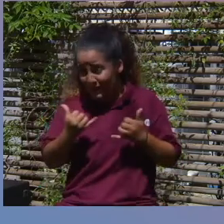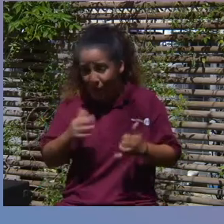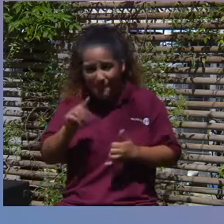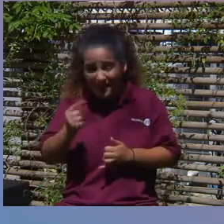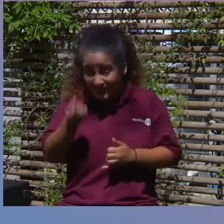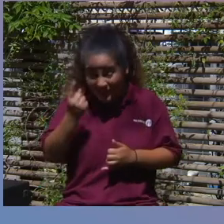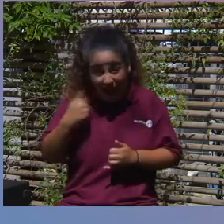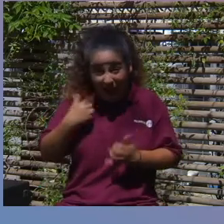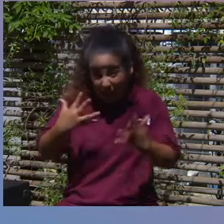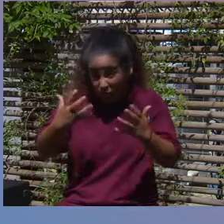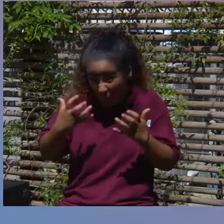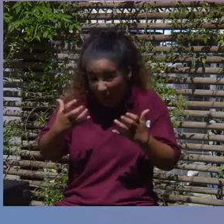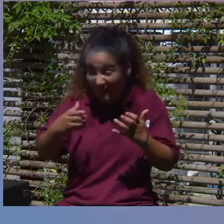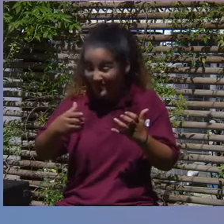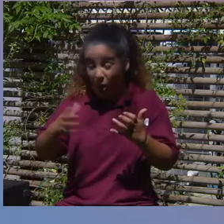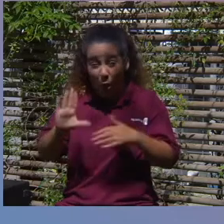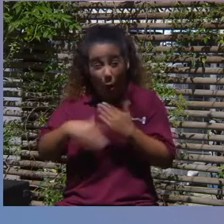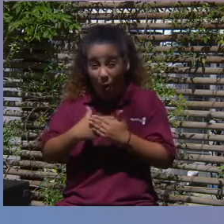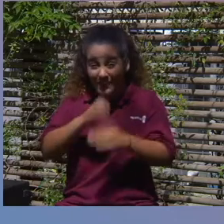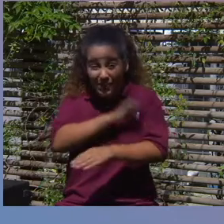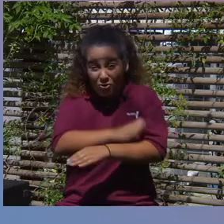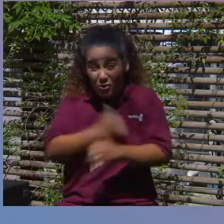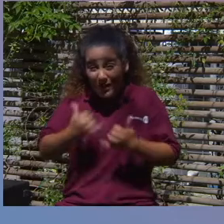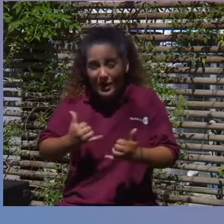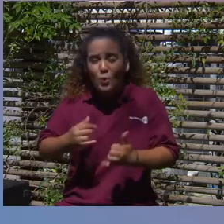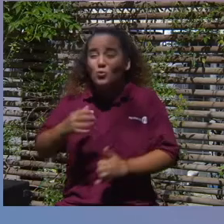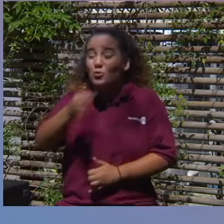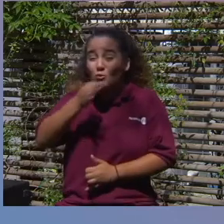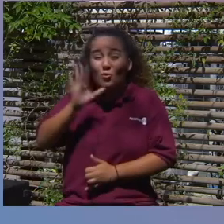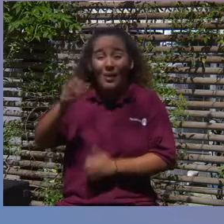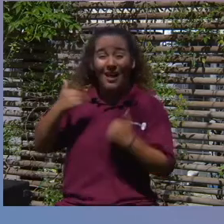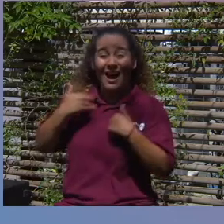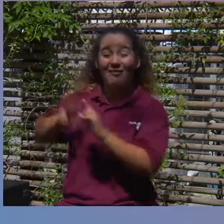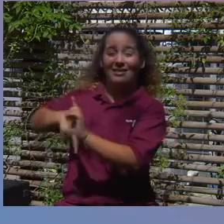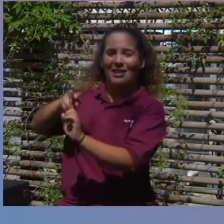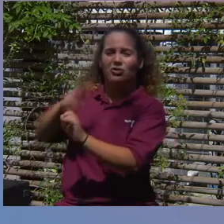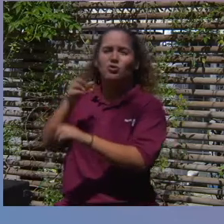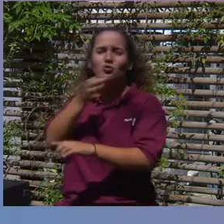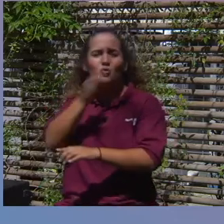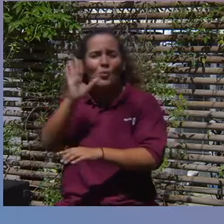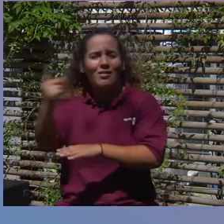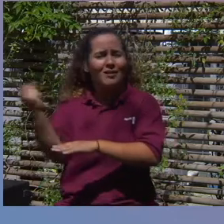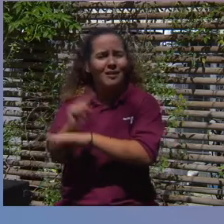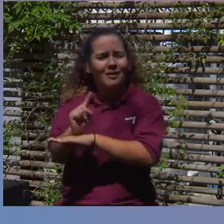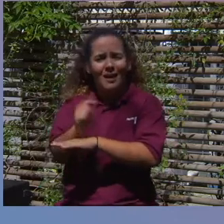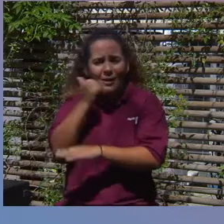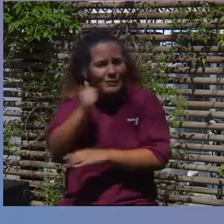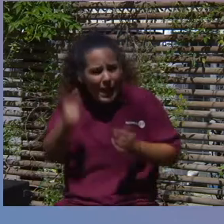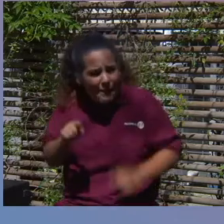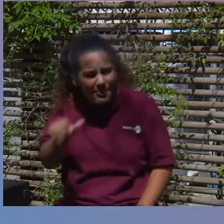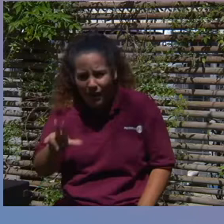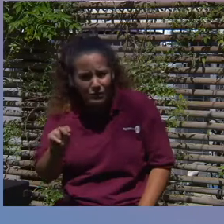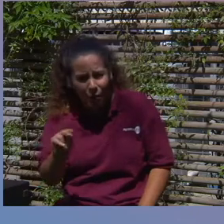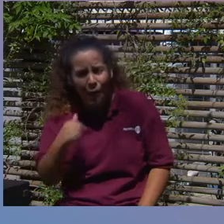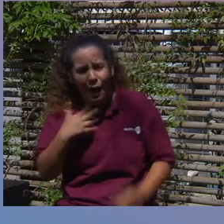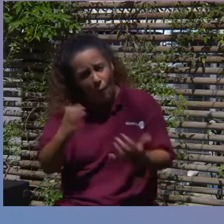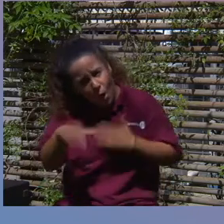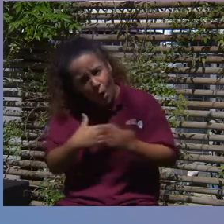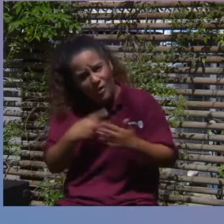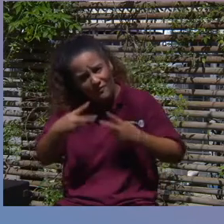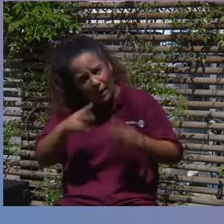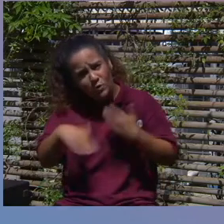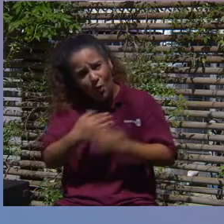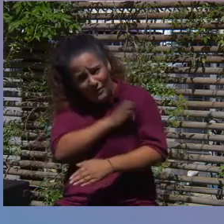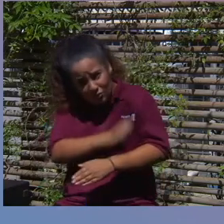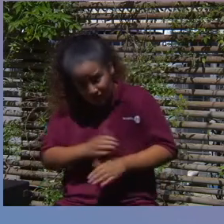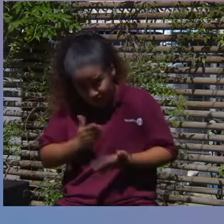right here, because we got a legend coming up. We don't get to do that every day. So let's have all the love, all the vibes, all the energy.